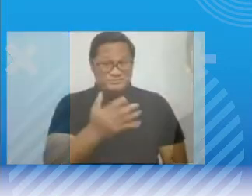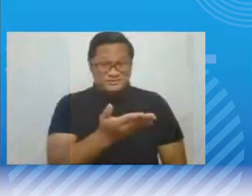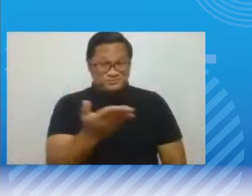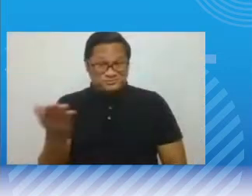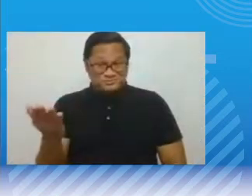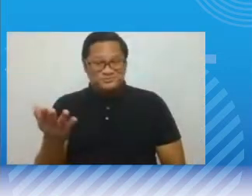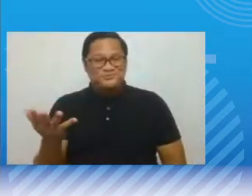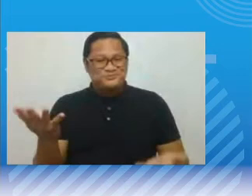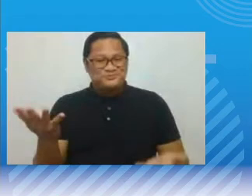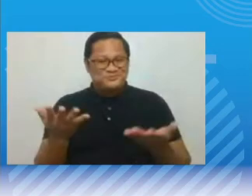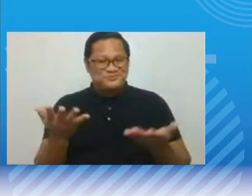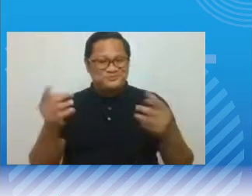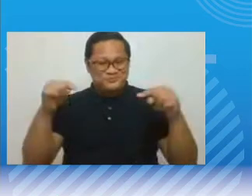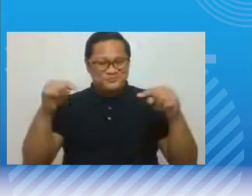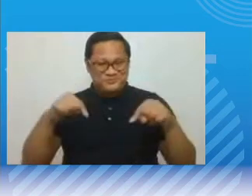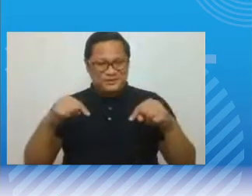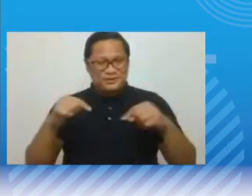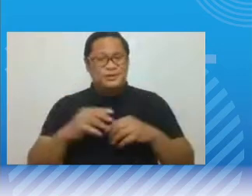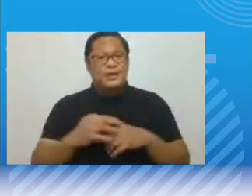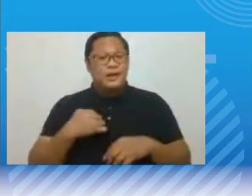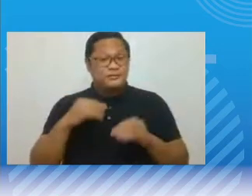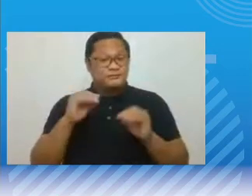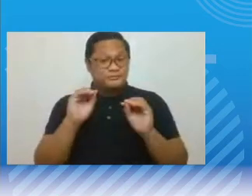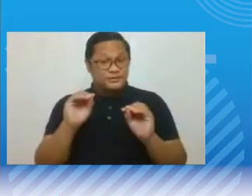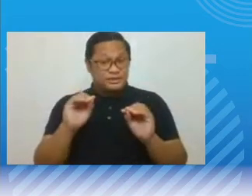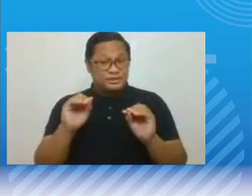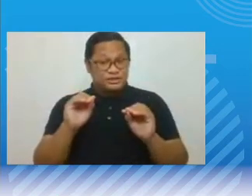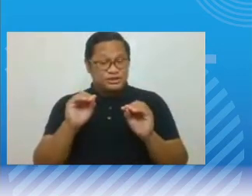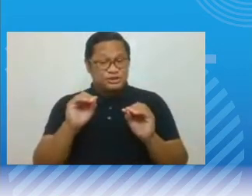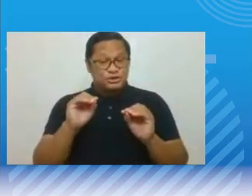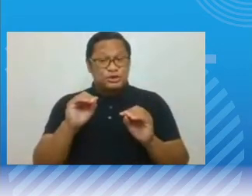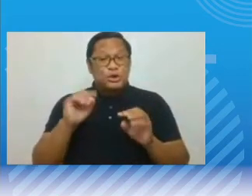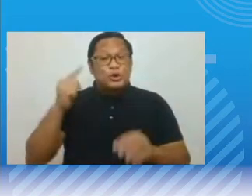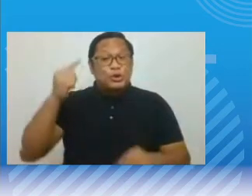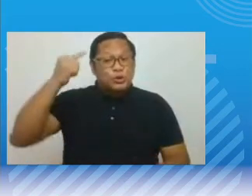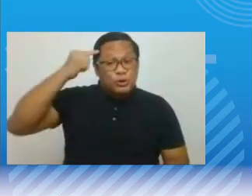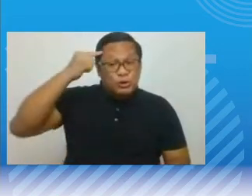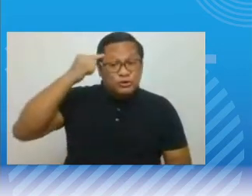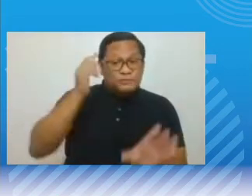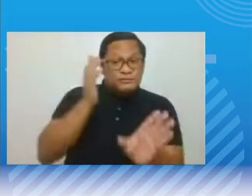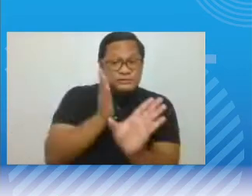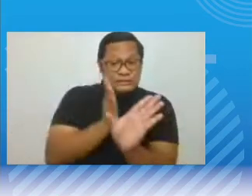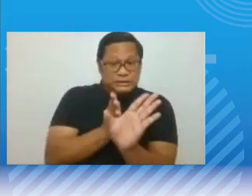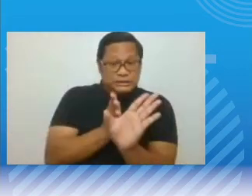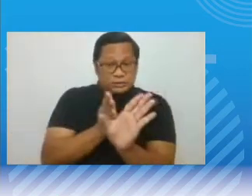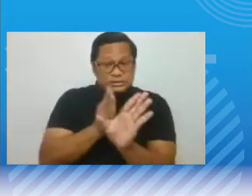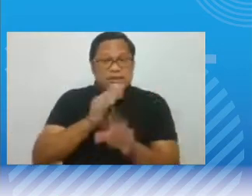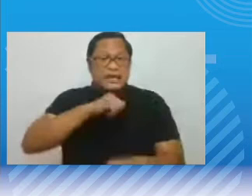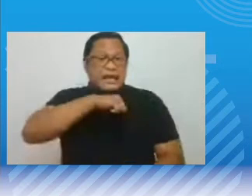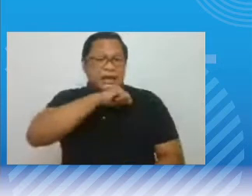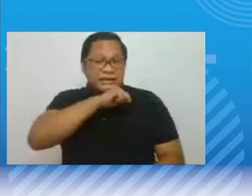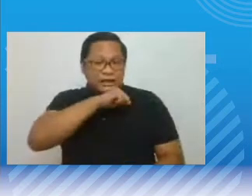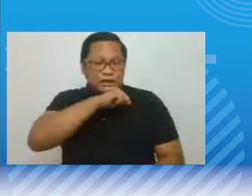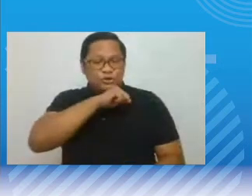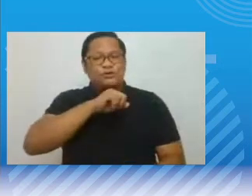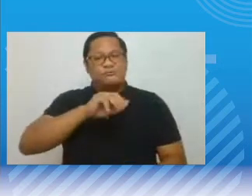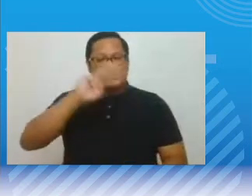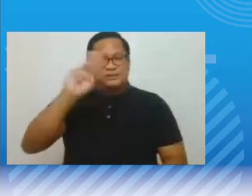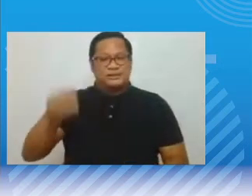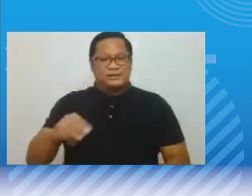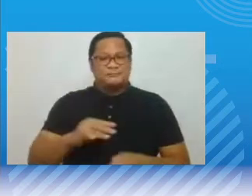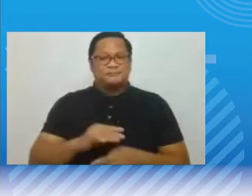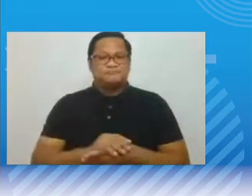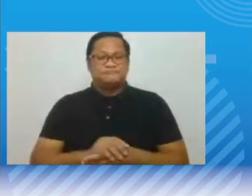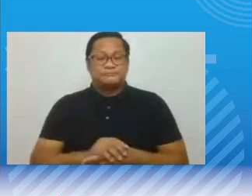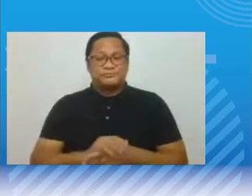here. I teach cognitive psychology at the Ateneo de Manila University. So give